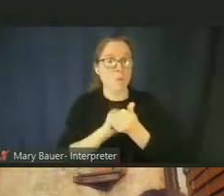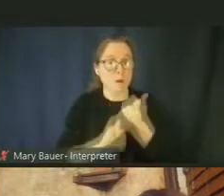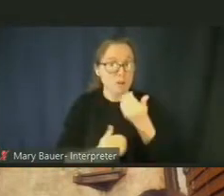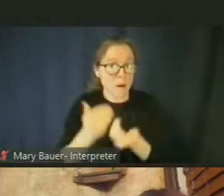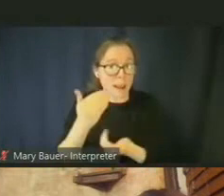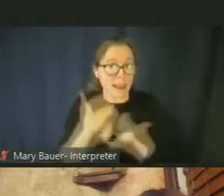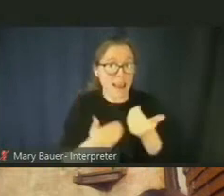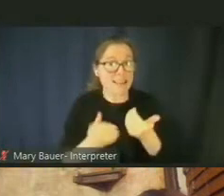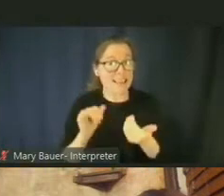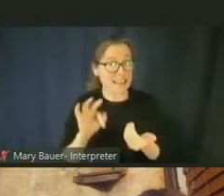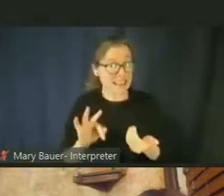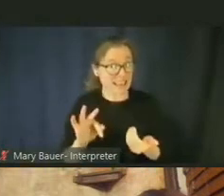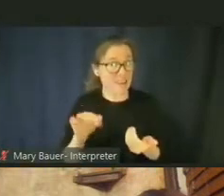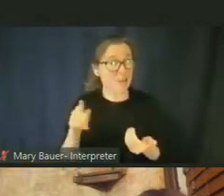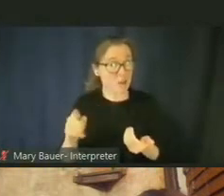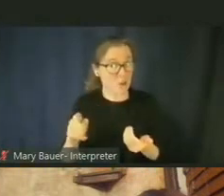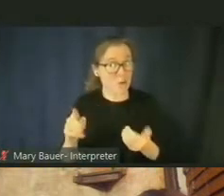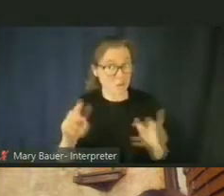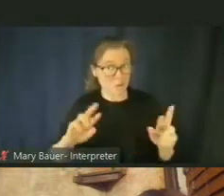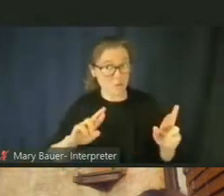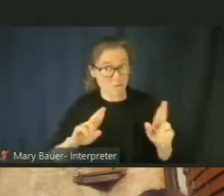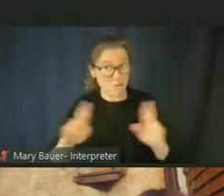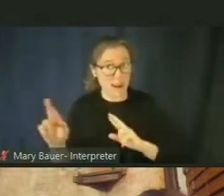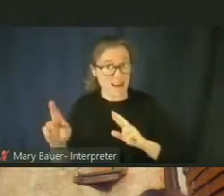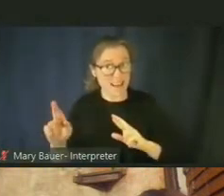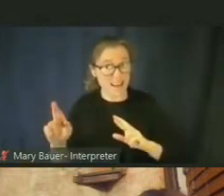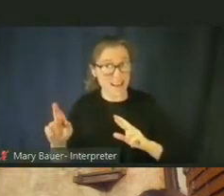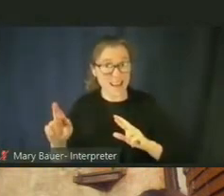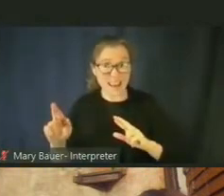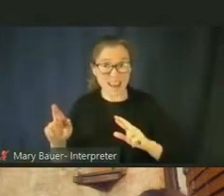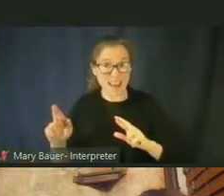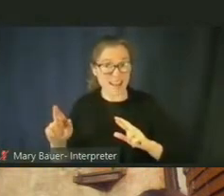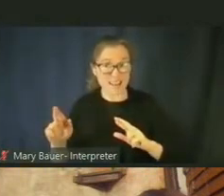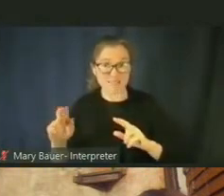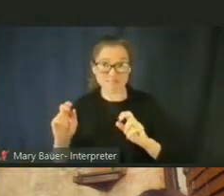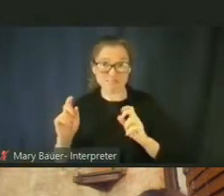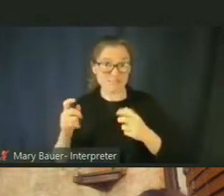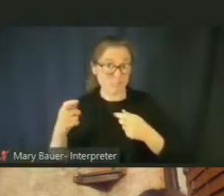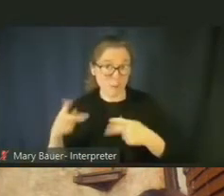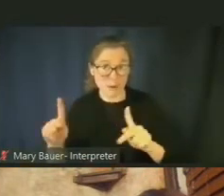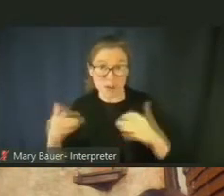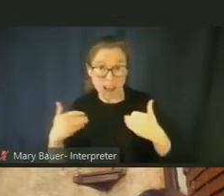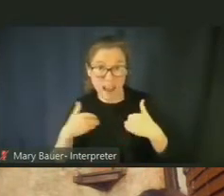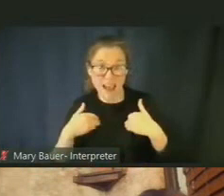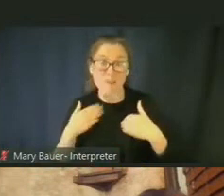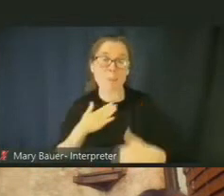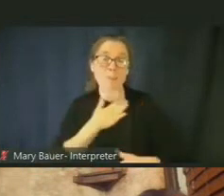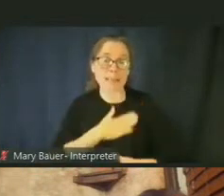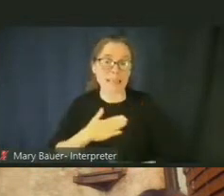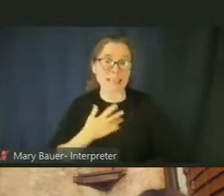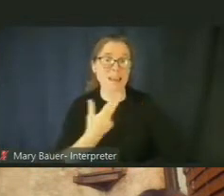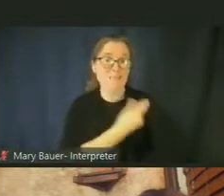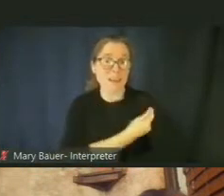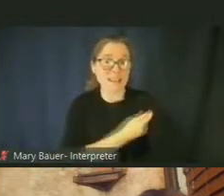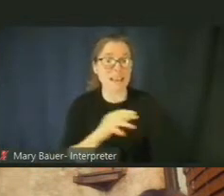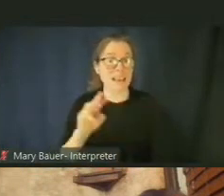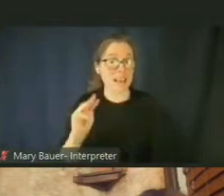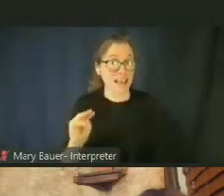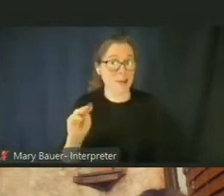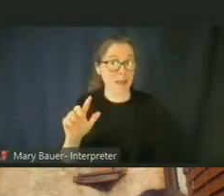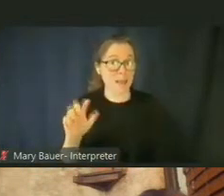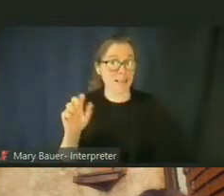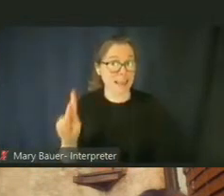eligible, please get vaccinated. And I'll leave you with, as the Reverend Dr. Martin Luther King Jr. reminded us, we